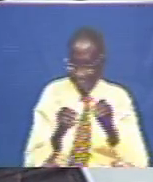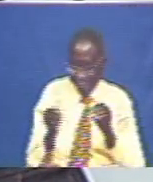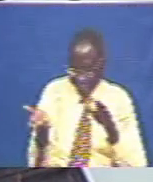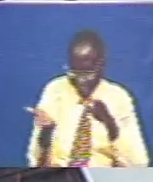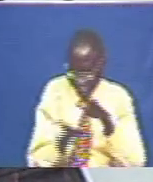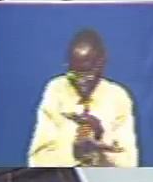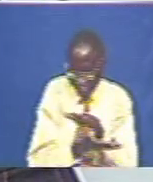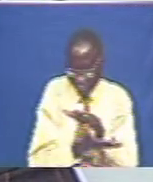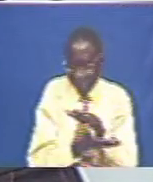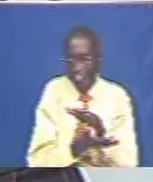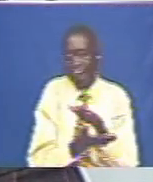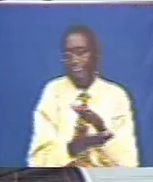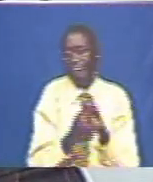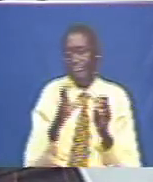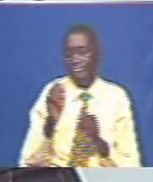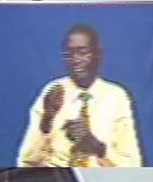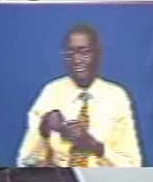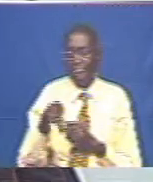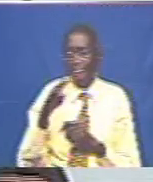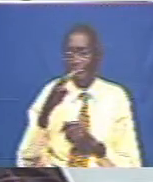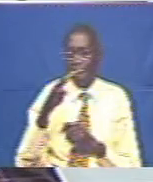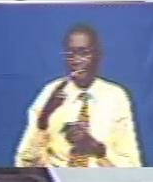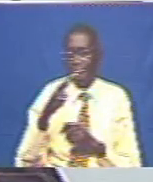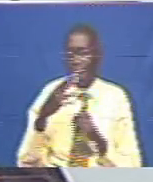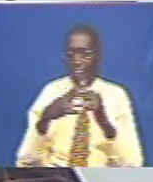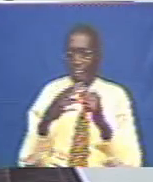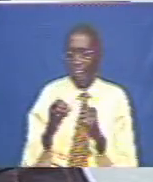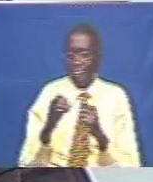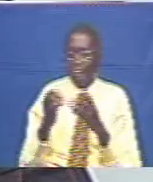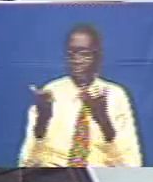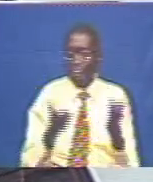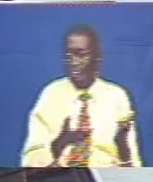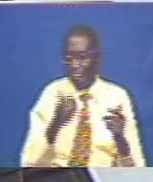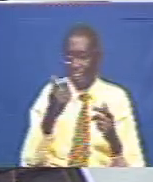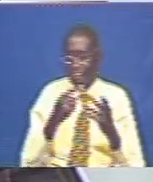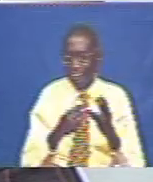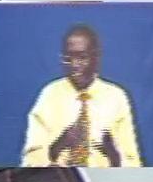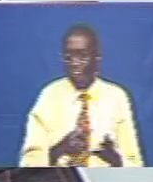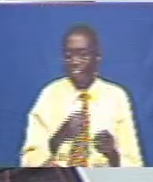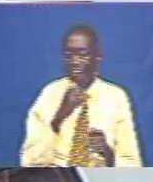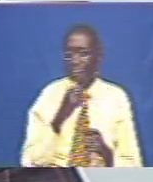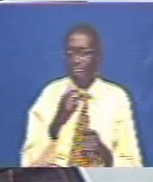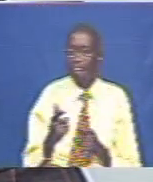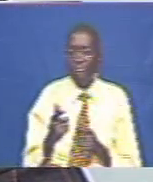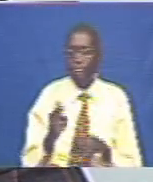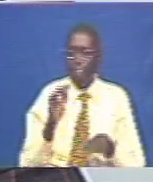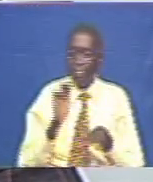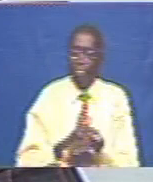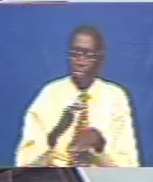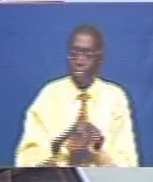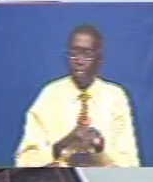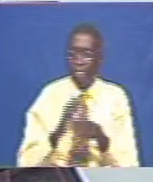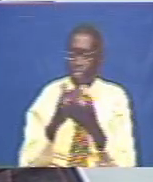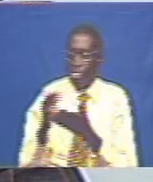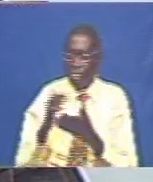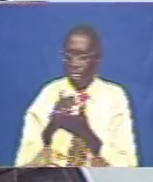the COP 490, where to introduce other issues which may not be so much like good in terms of cooperative values